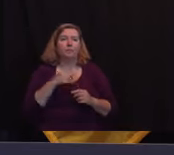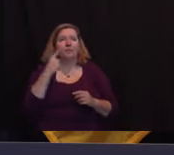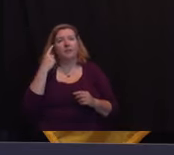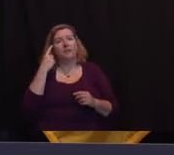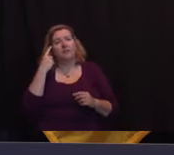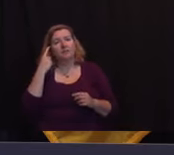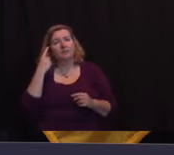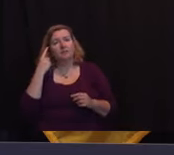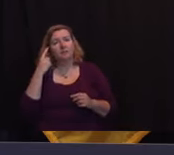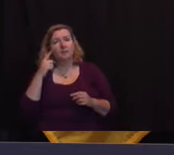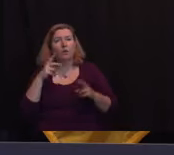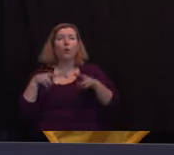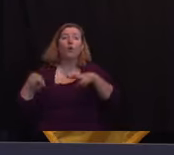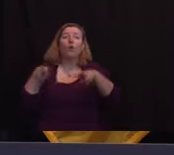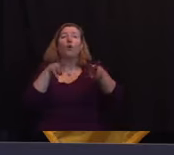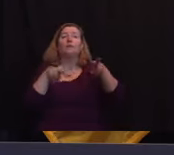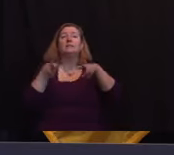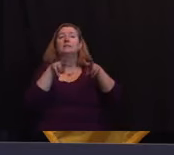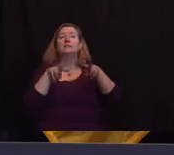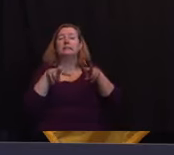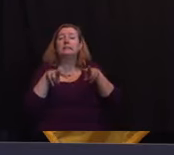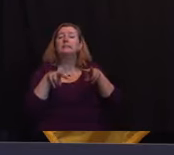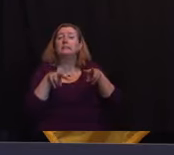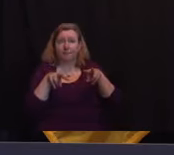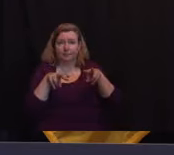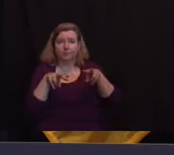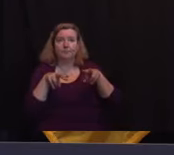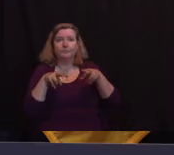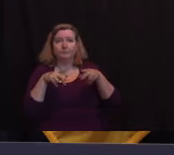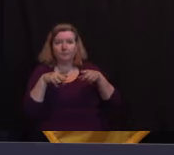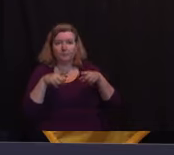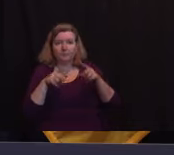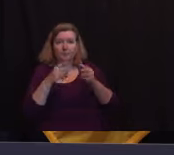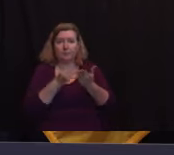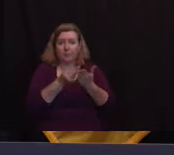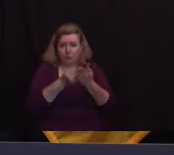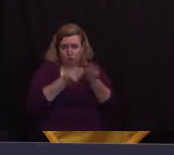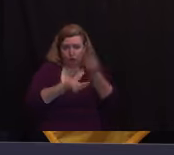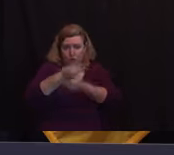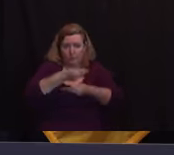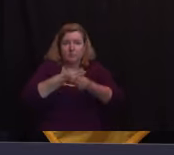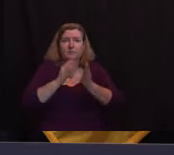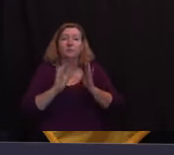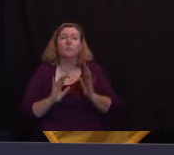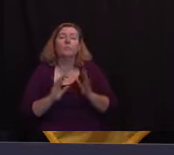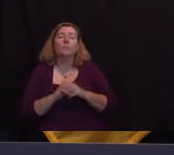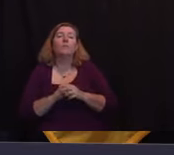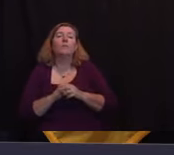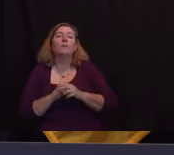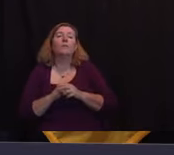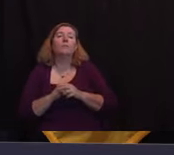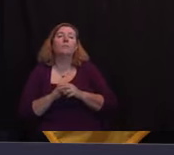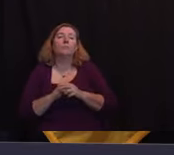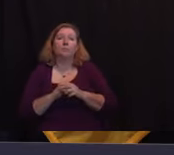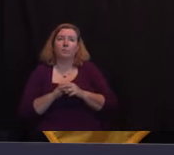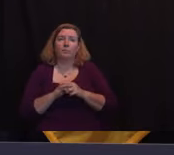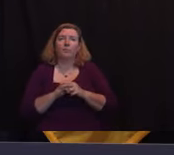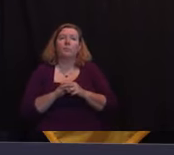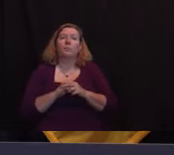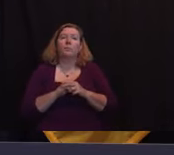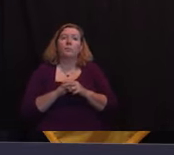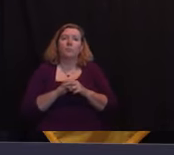Dan Kelly, who's been in state government, first at the Attorney General's and then came over to work under Governor